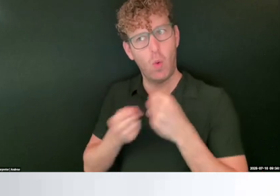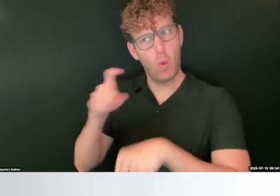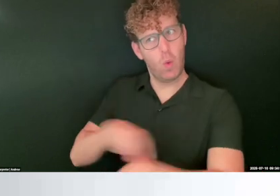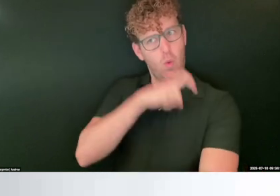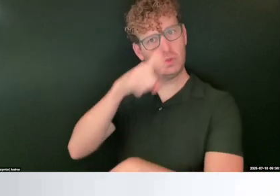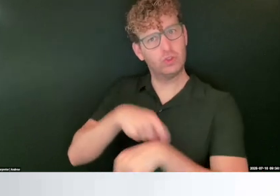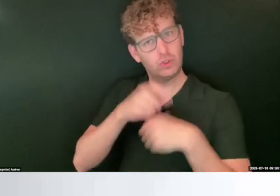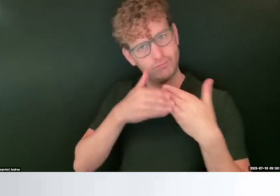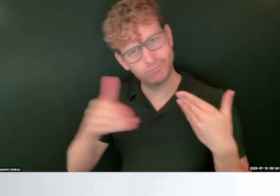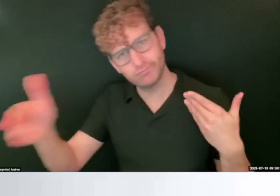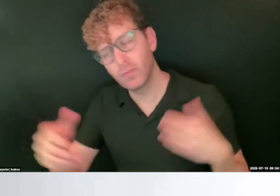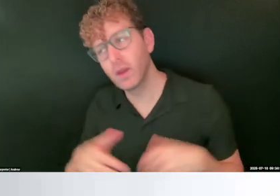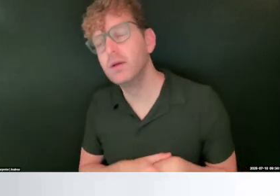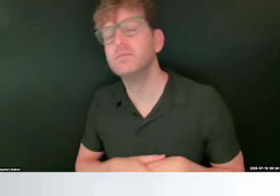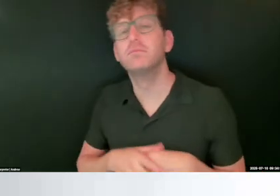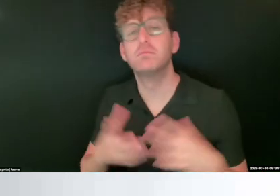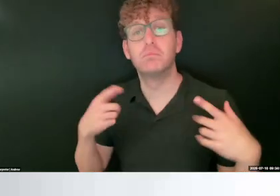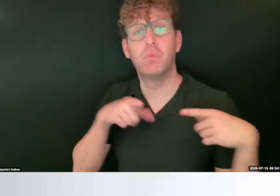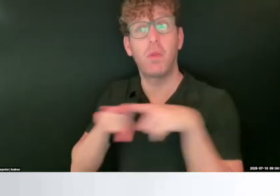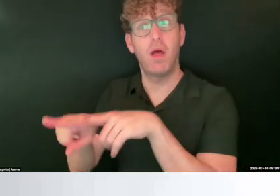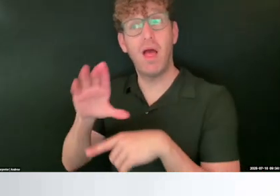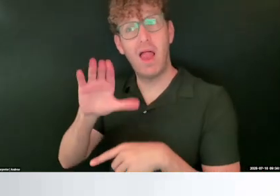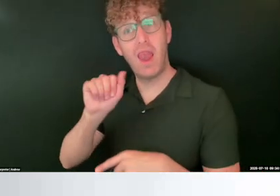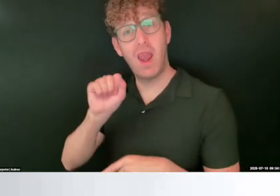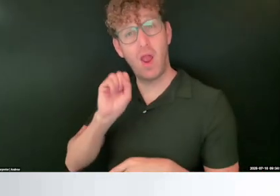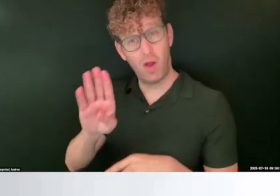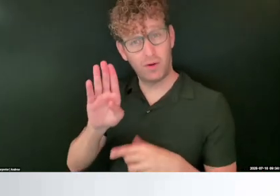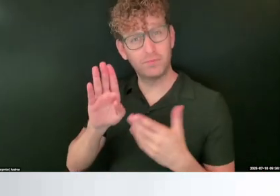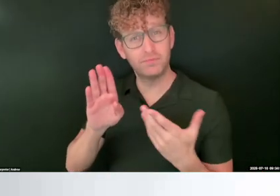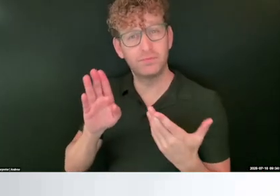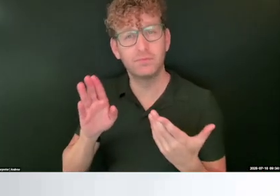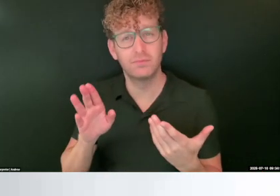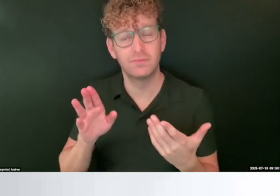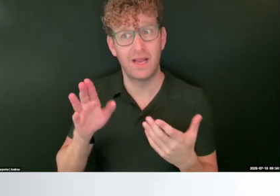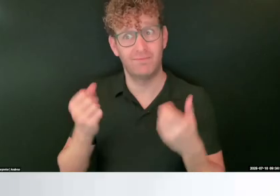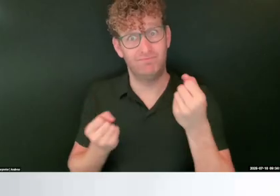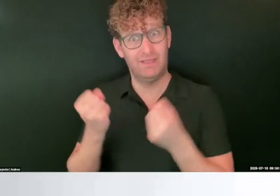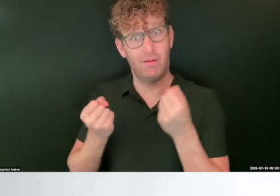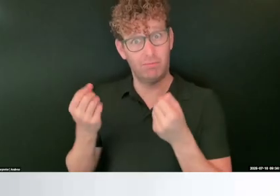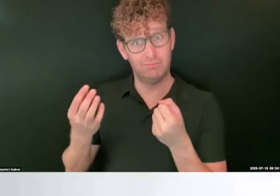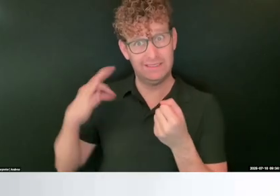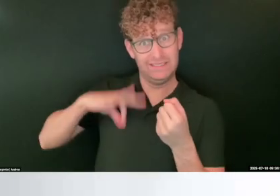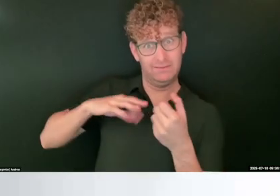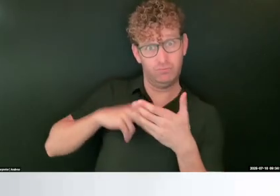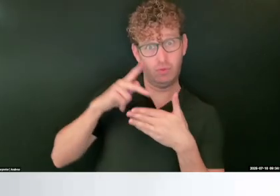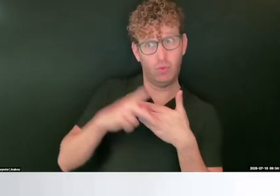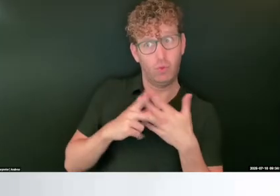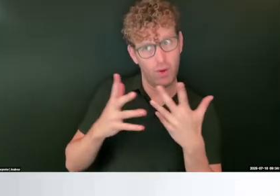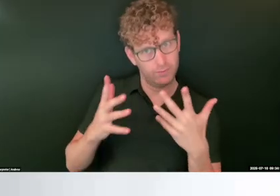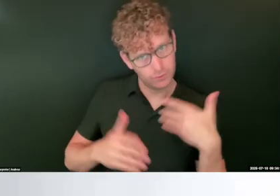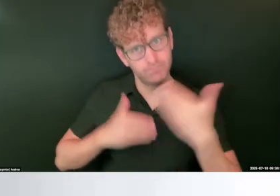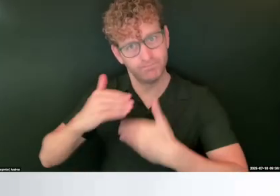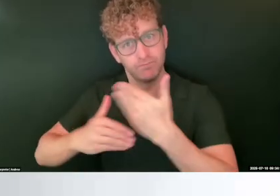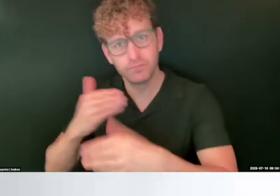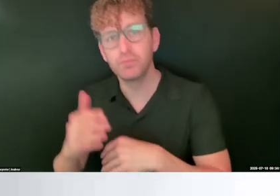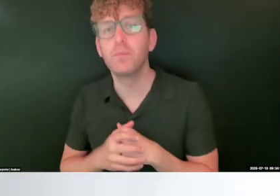Alignment allows CARB to take these vehicle incentive programs to the next level, encapsulating not just monetary incentives, but